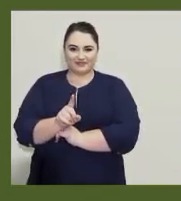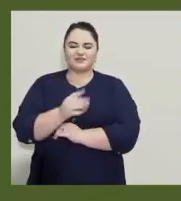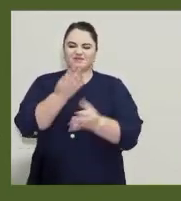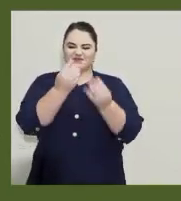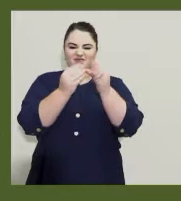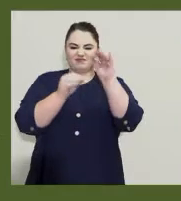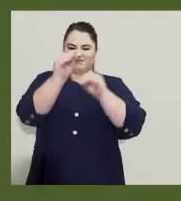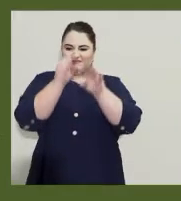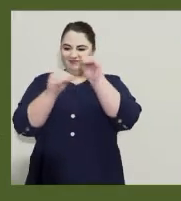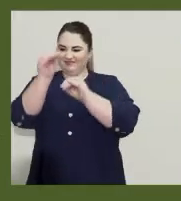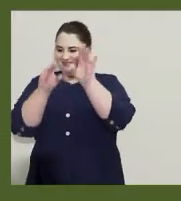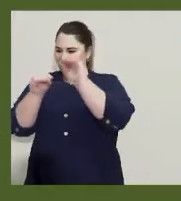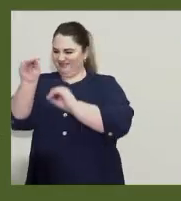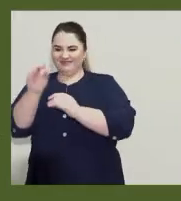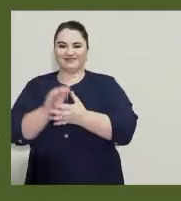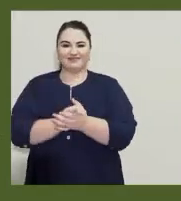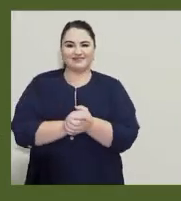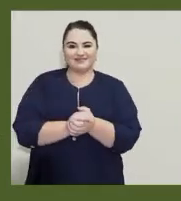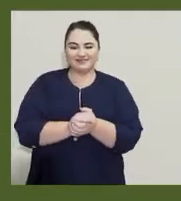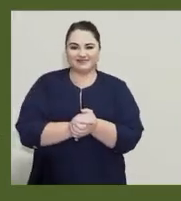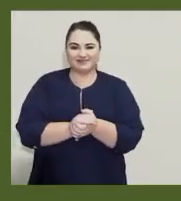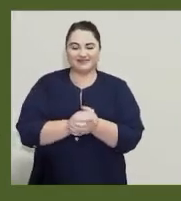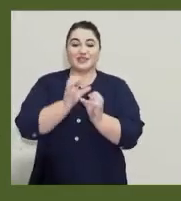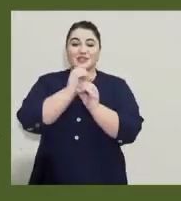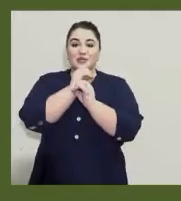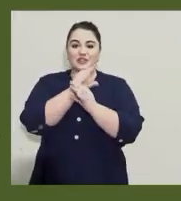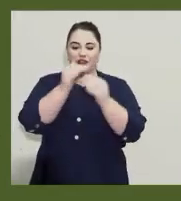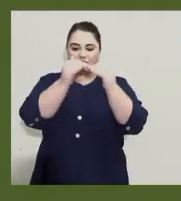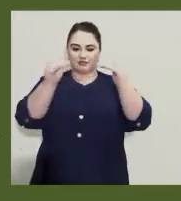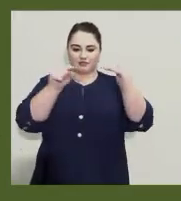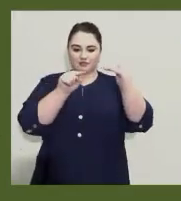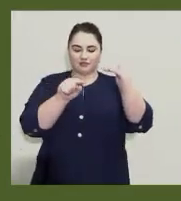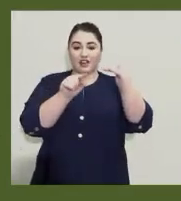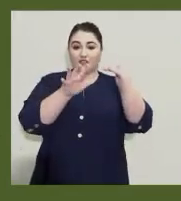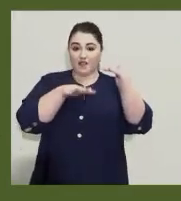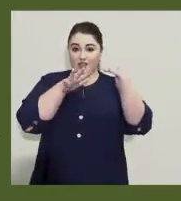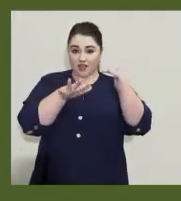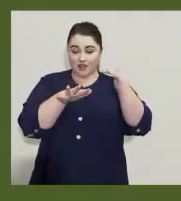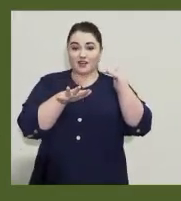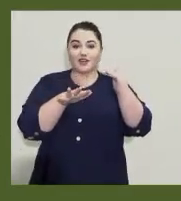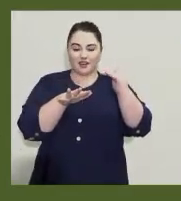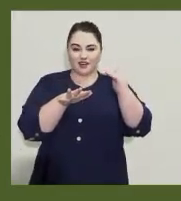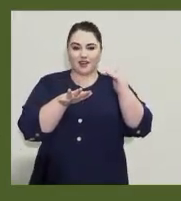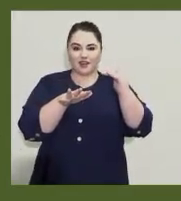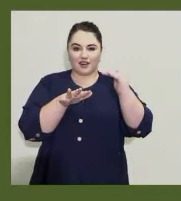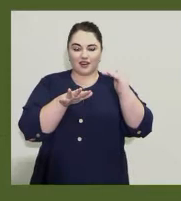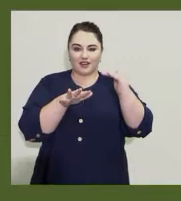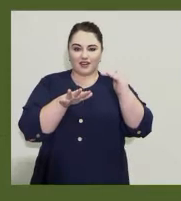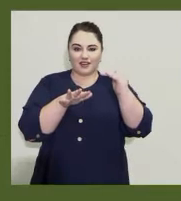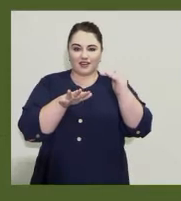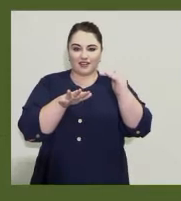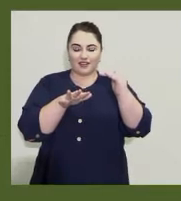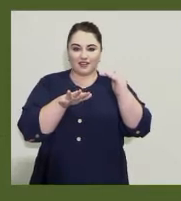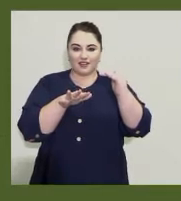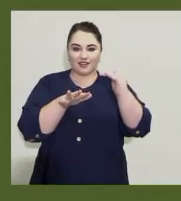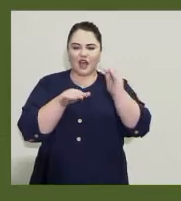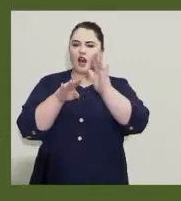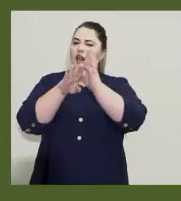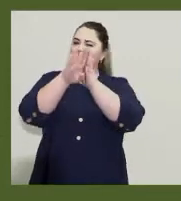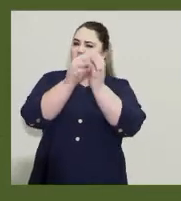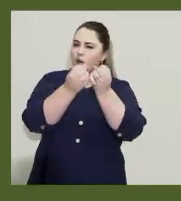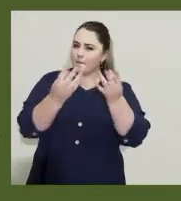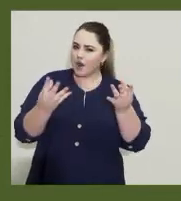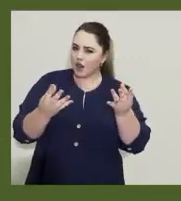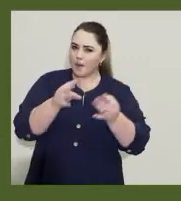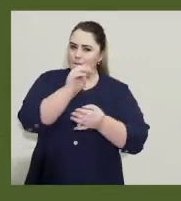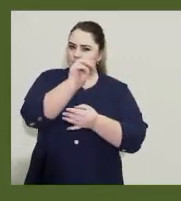just put the numbers in here now. Let's substitute the numbers. So the starting point you said is 15.